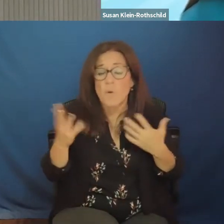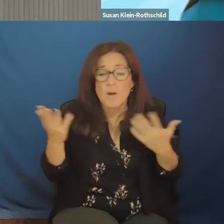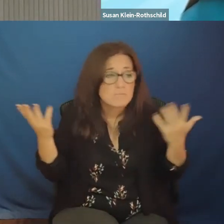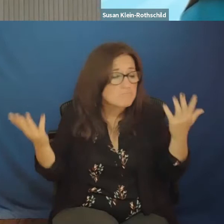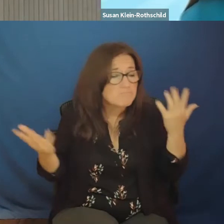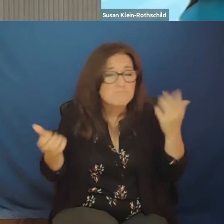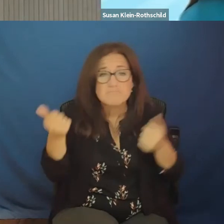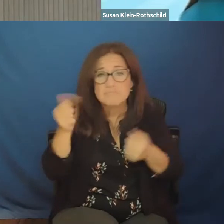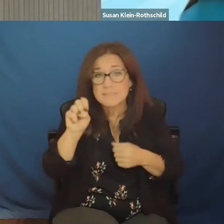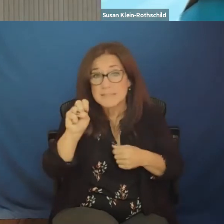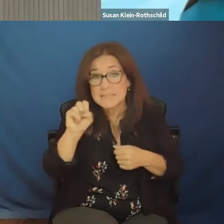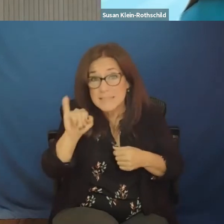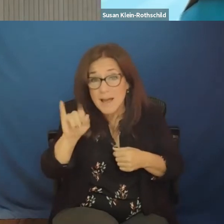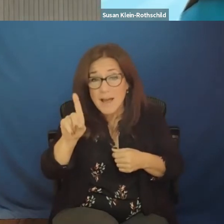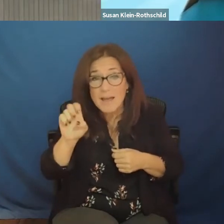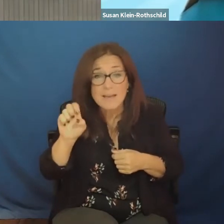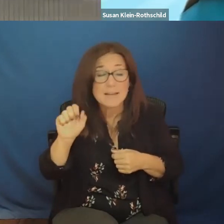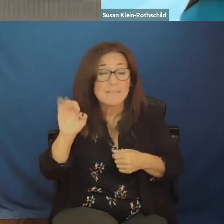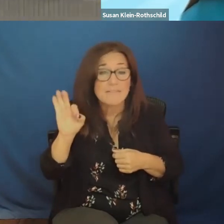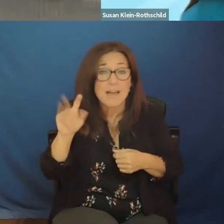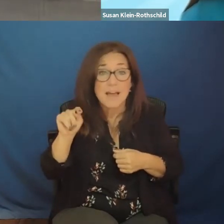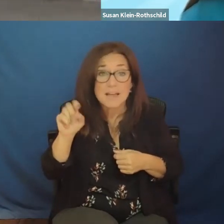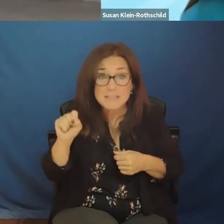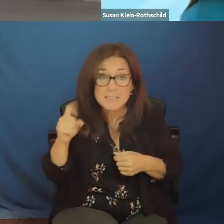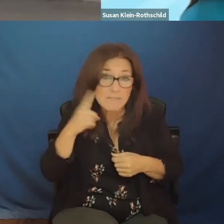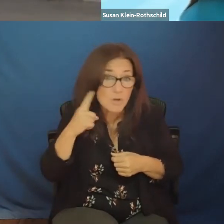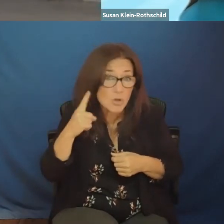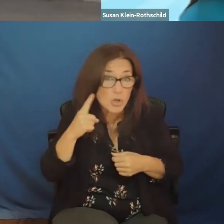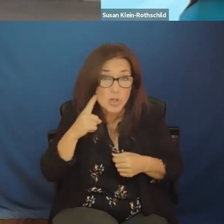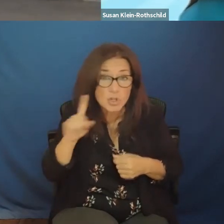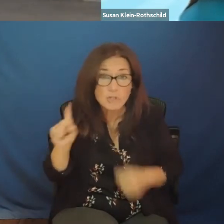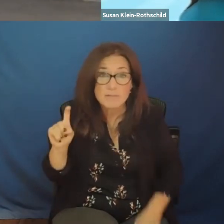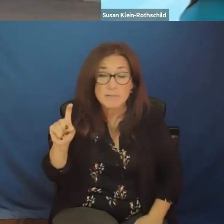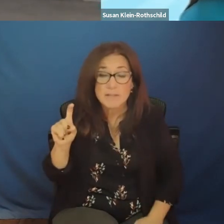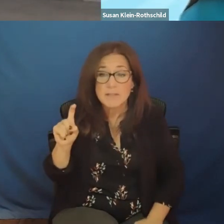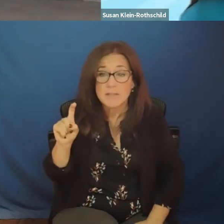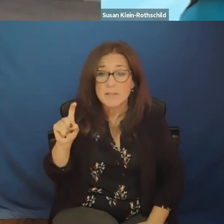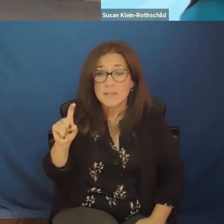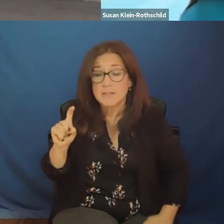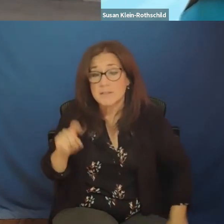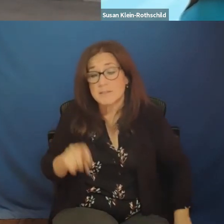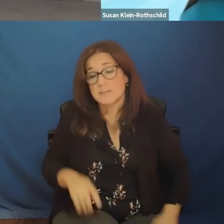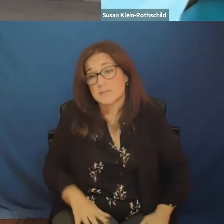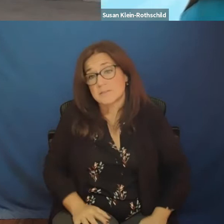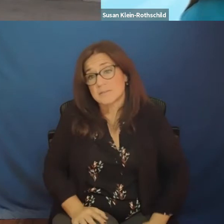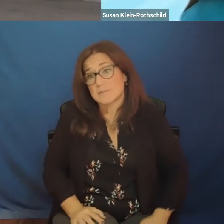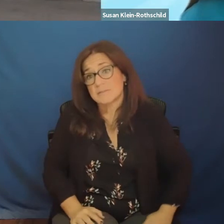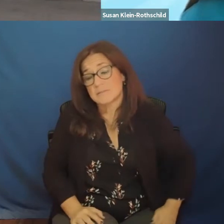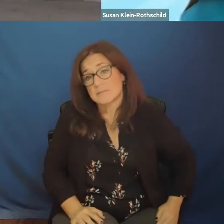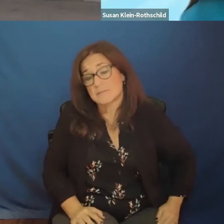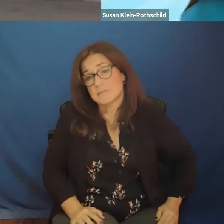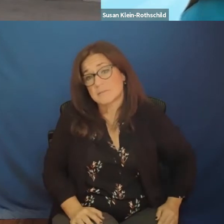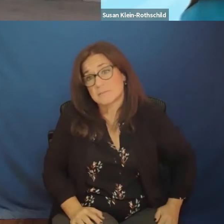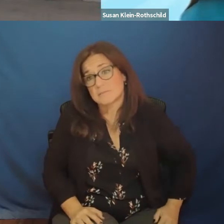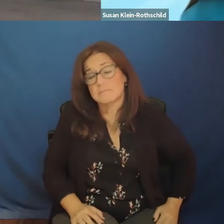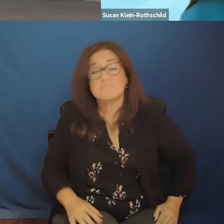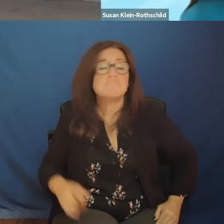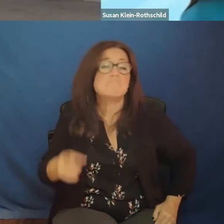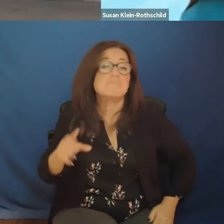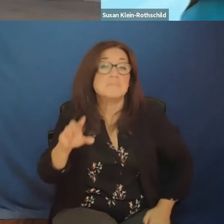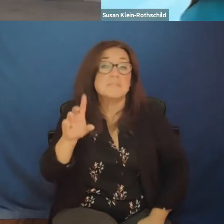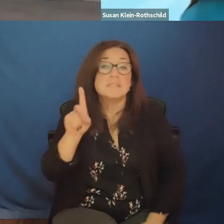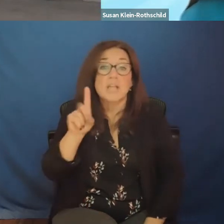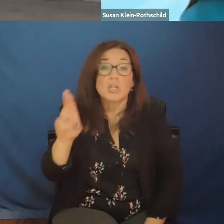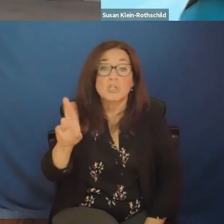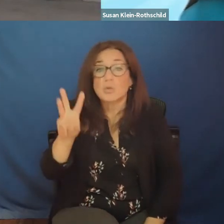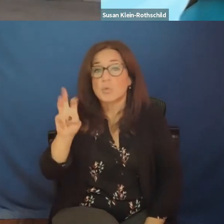side effects? Heard. That you My said? mic on. Yeah. I haven't heard that there have been